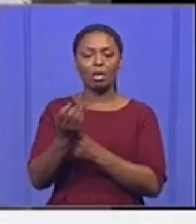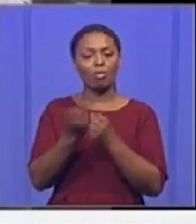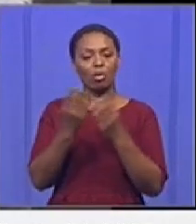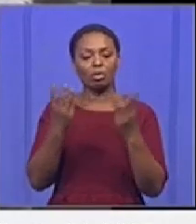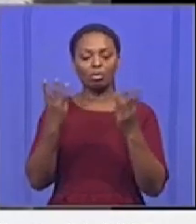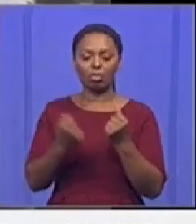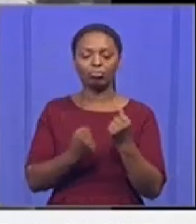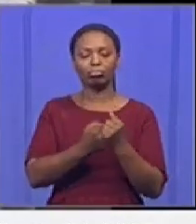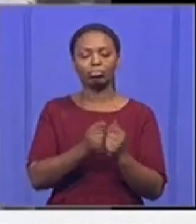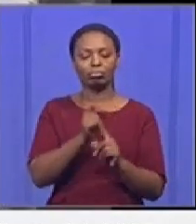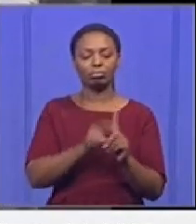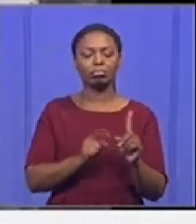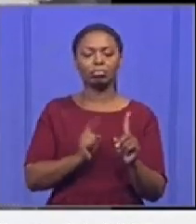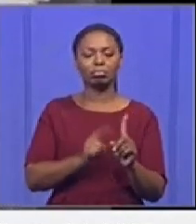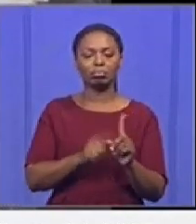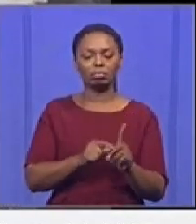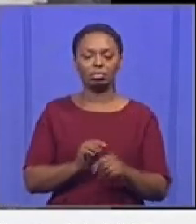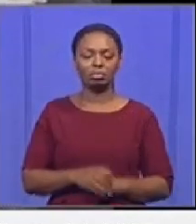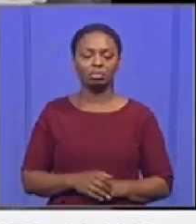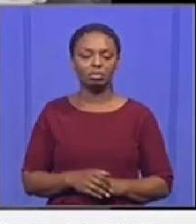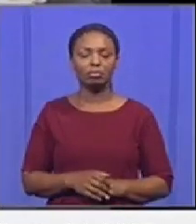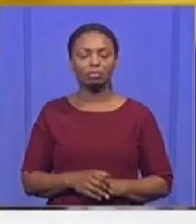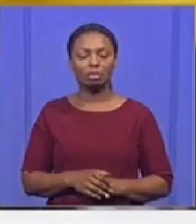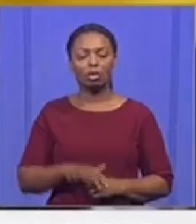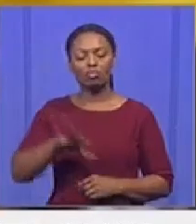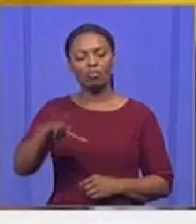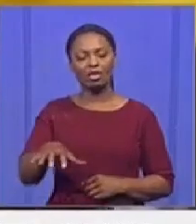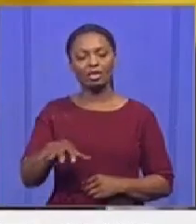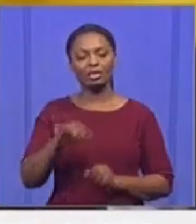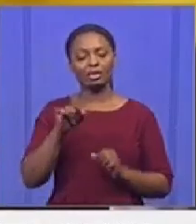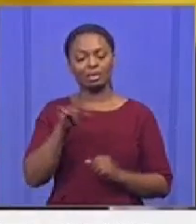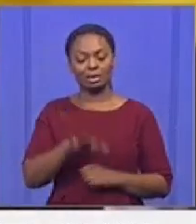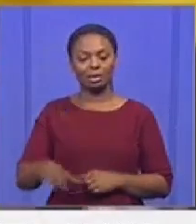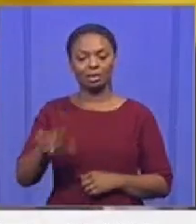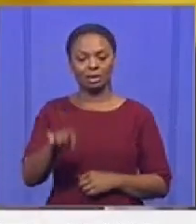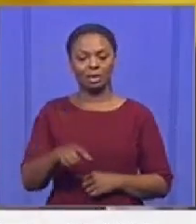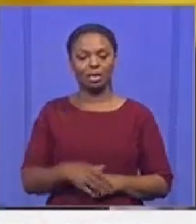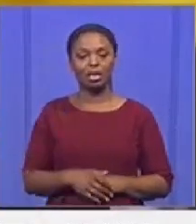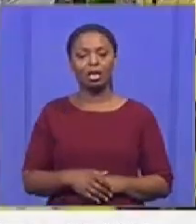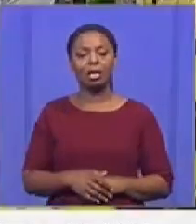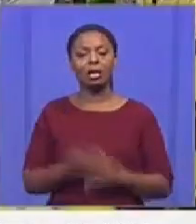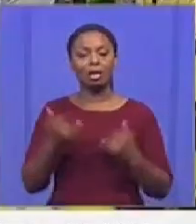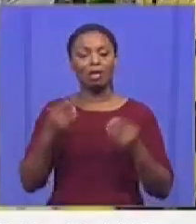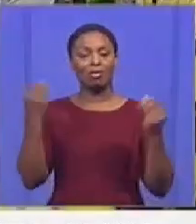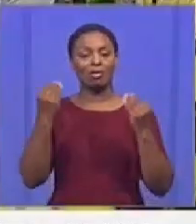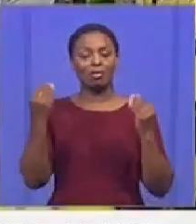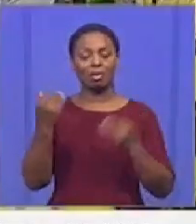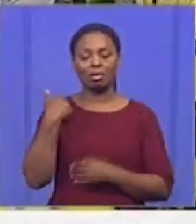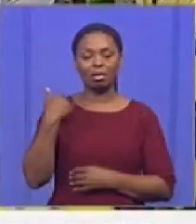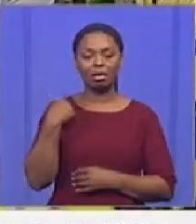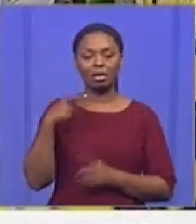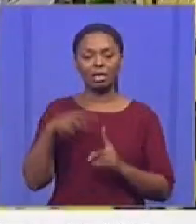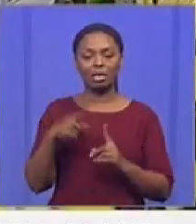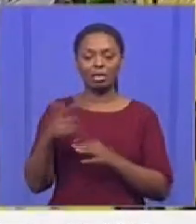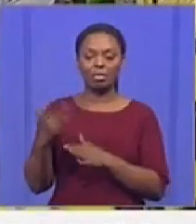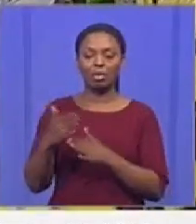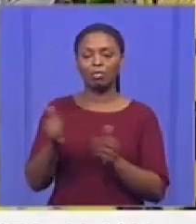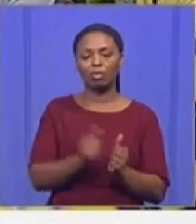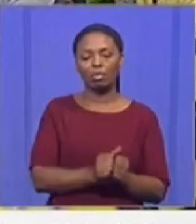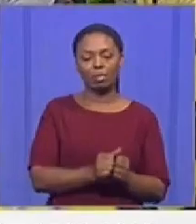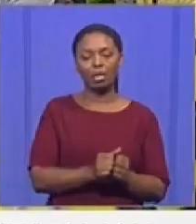ya ANC le palo ya baemanokeng kwa provinseng eo mme o tumme thata fa a ne a tshwaragana le modulasetilo wa